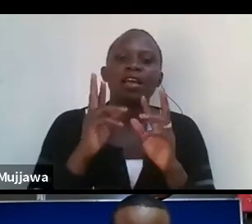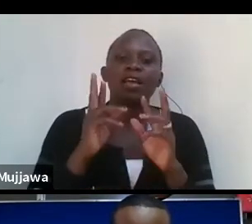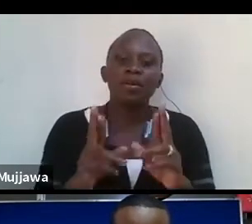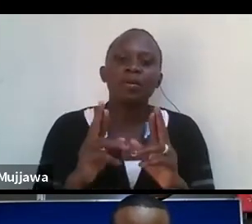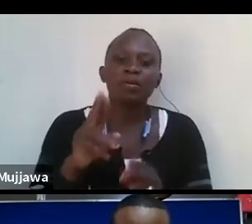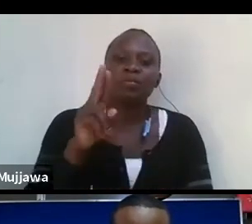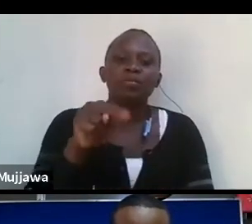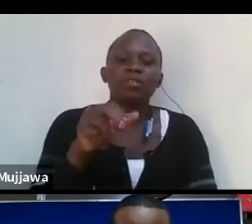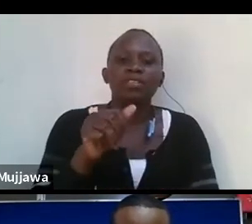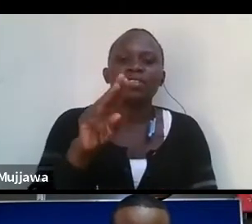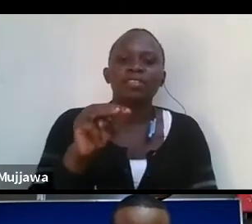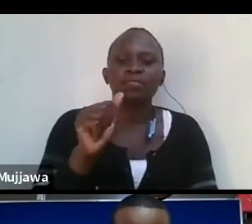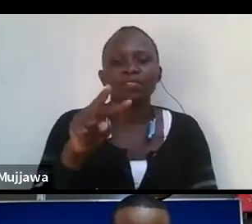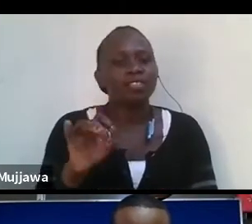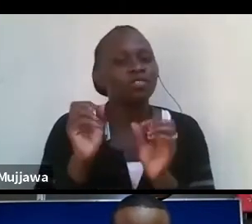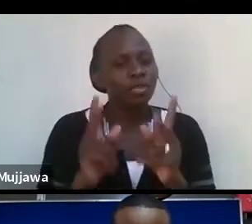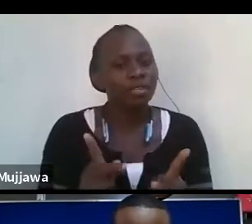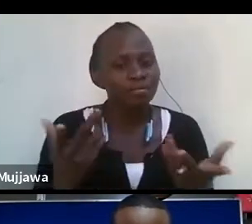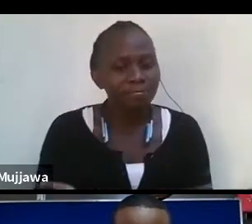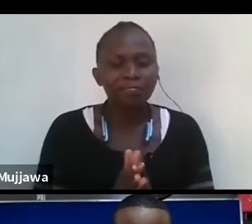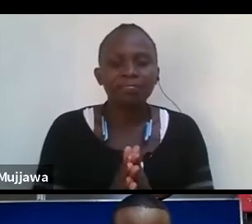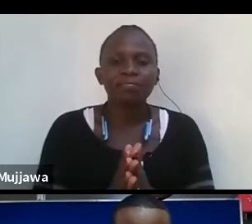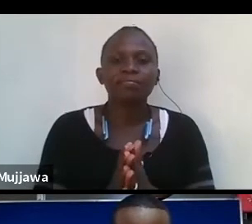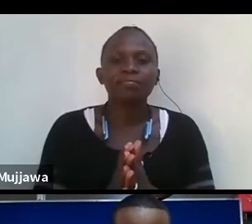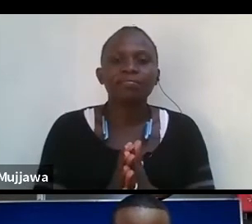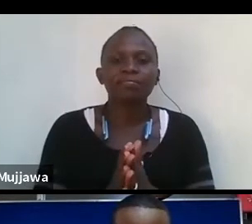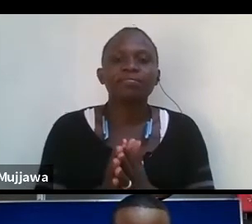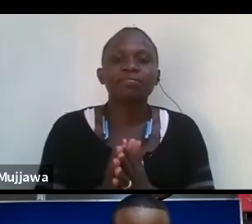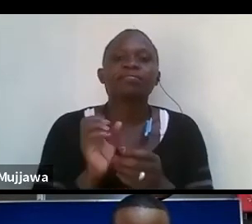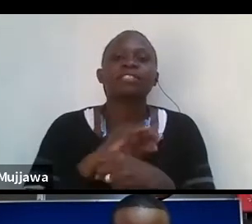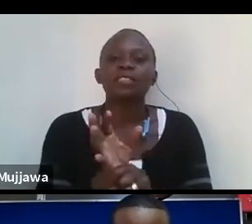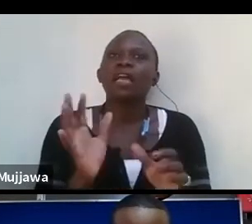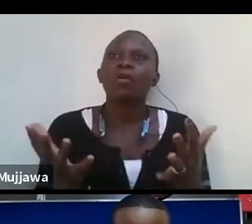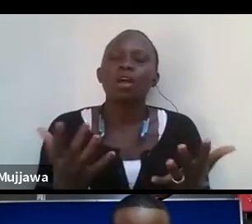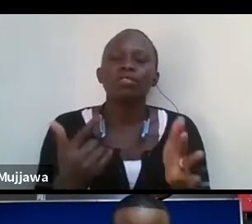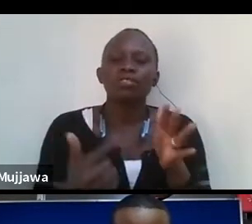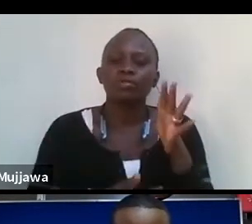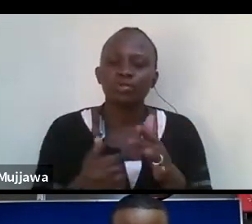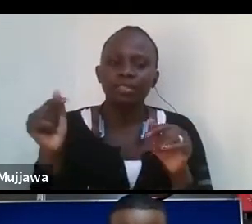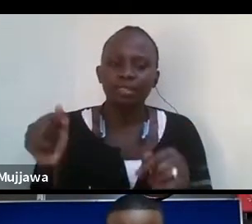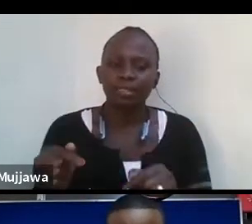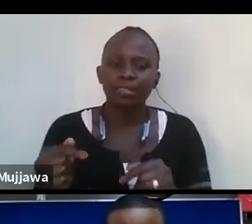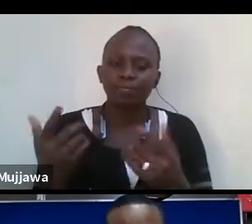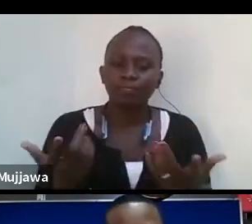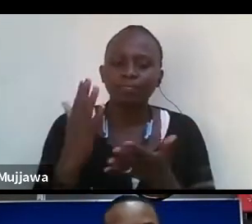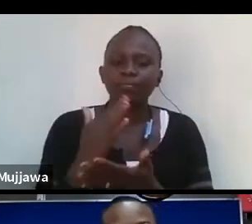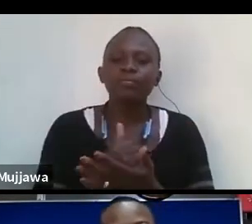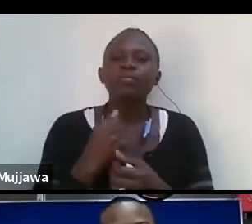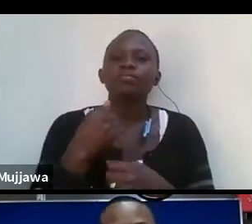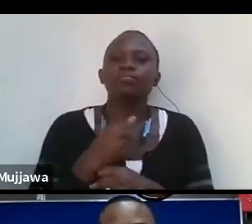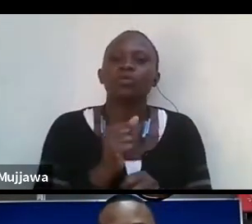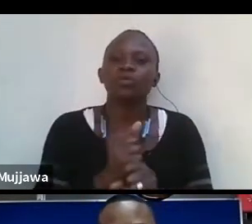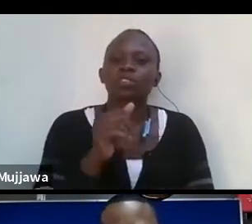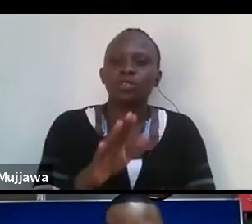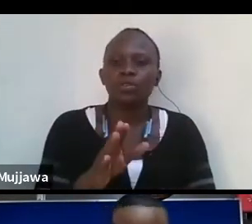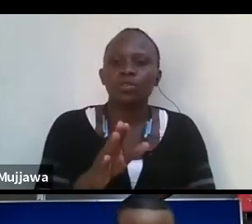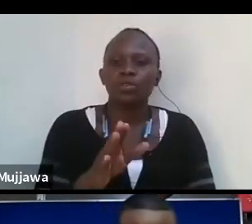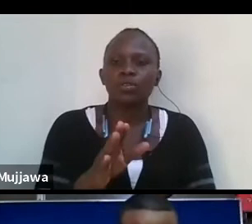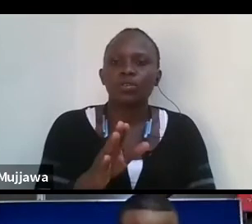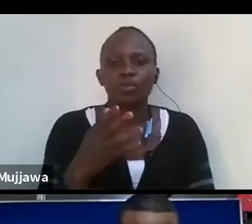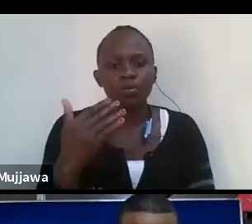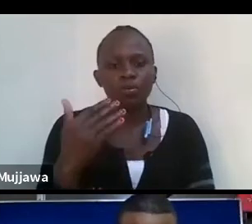briefly, how's COVID-19 been like for you, especially in terms of managing your processes, in terms